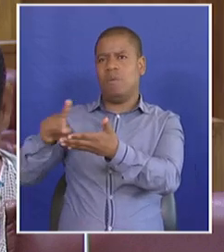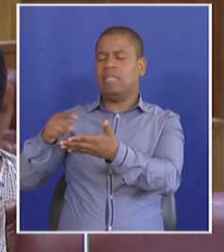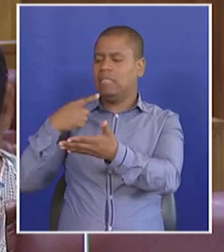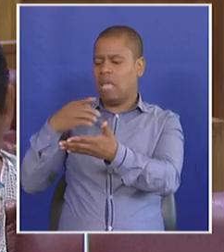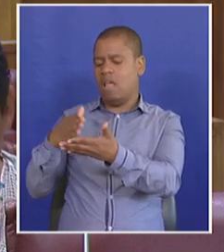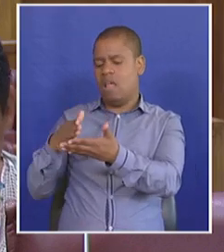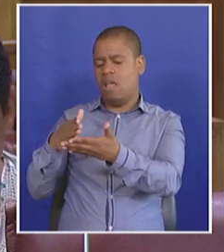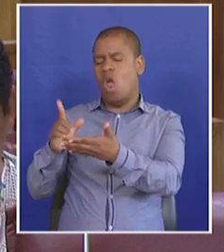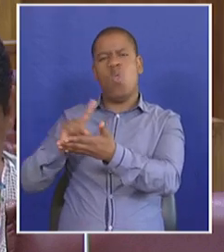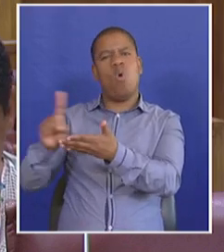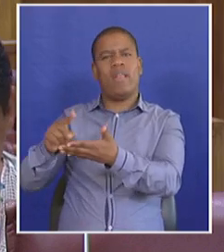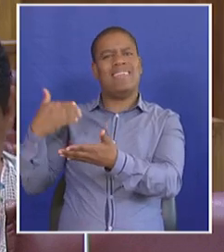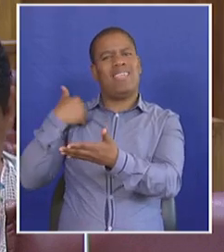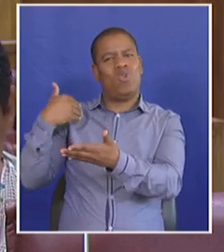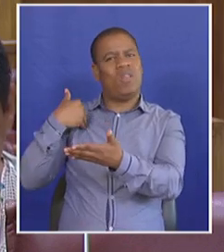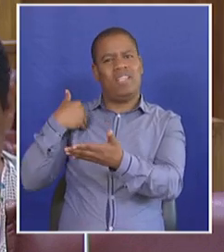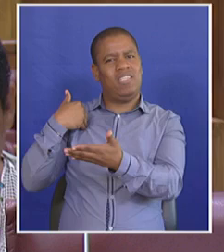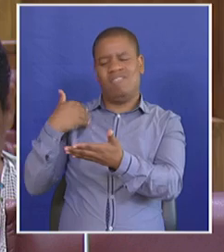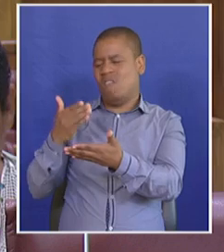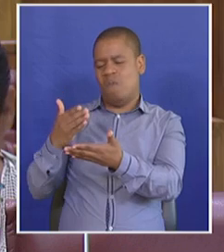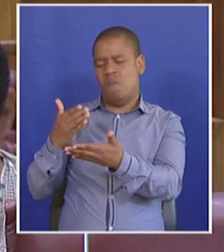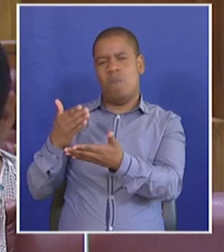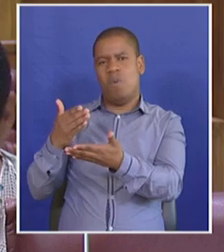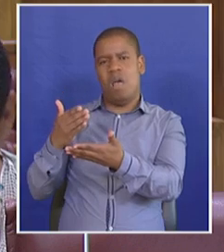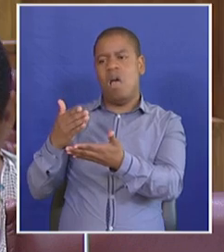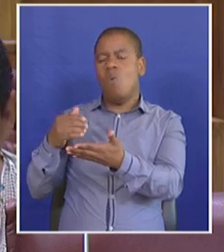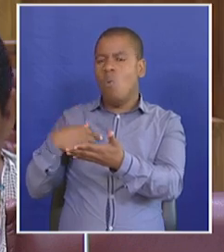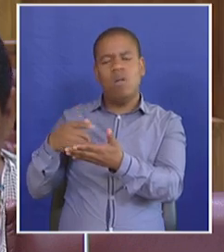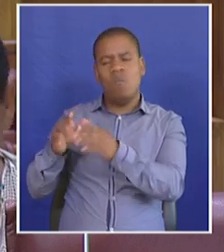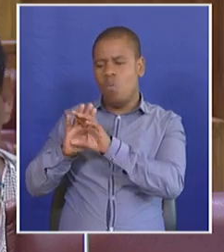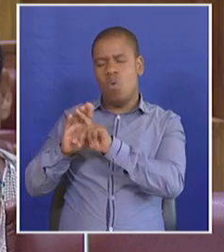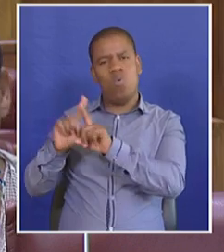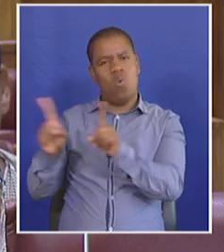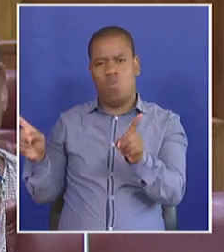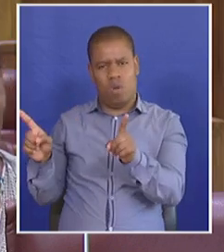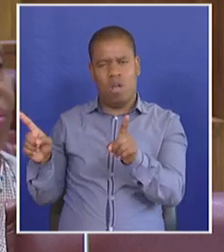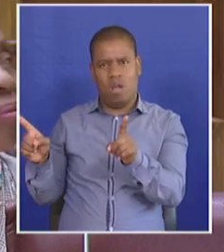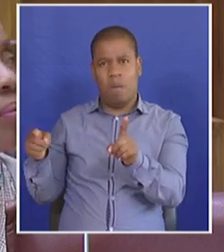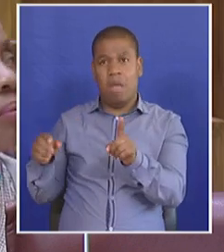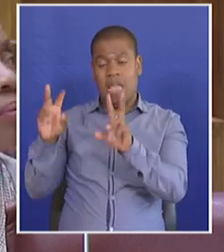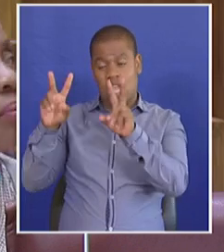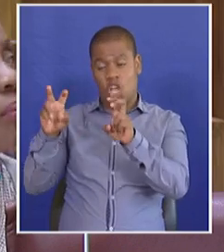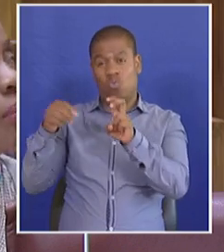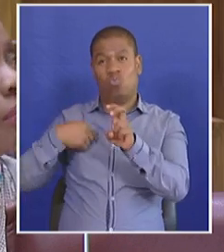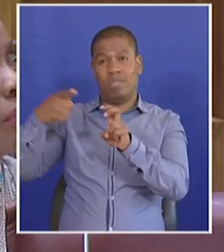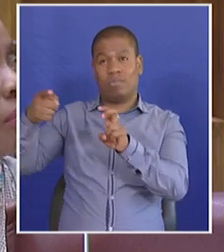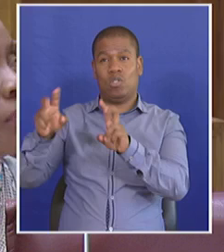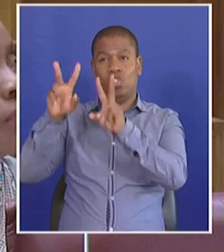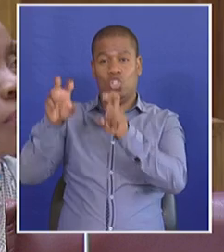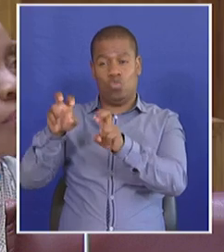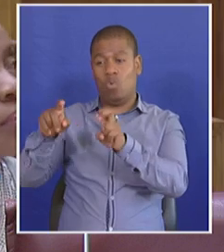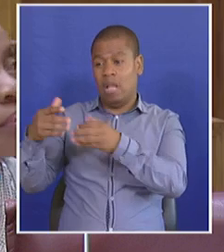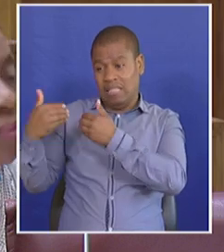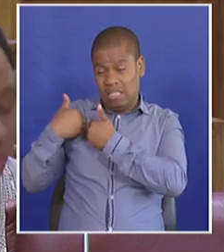all. The issue of whether those items are security or not security related was not debated